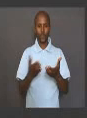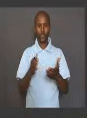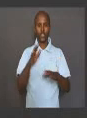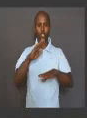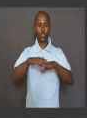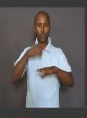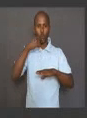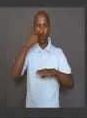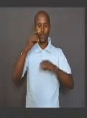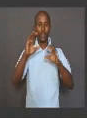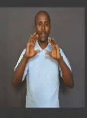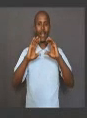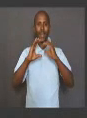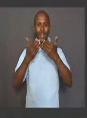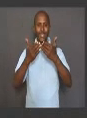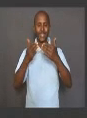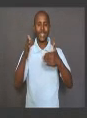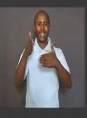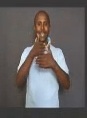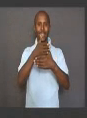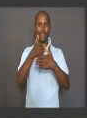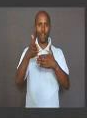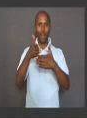called class interval.